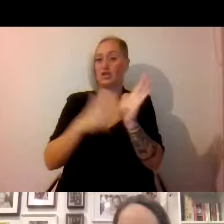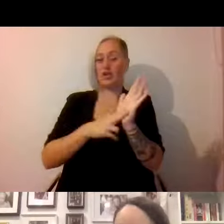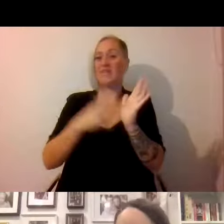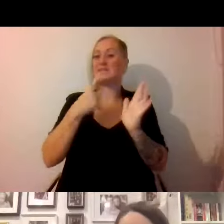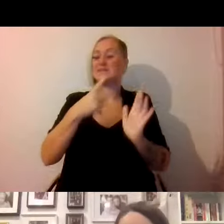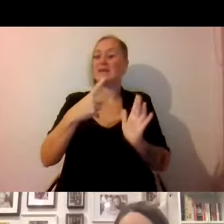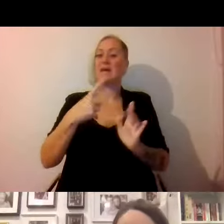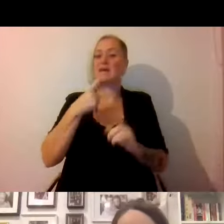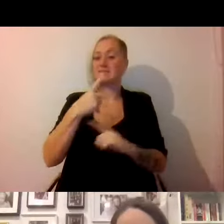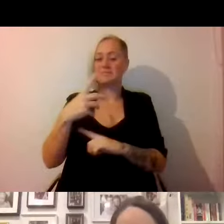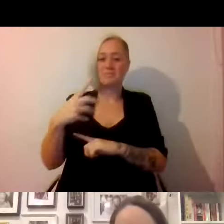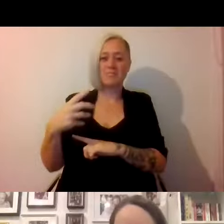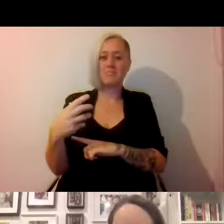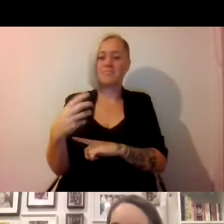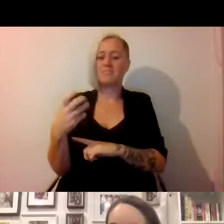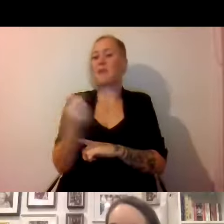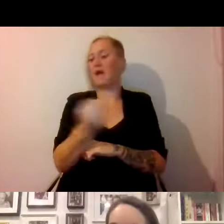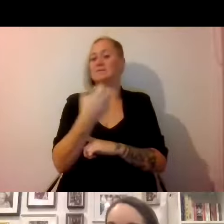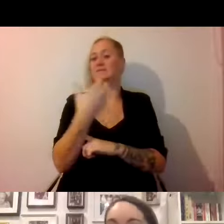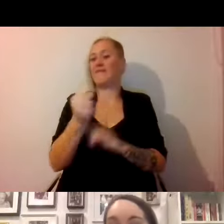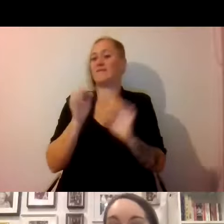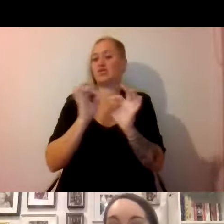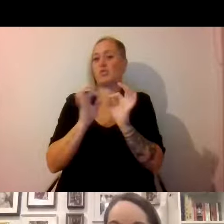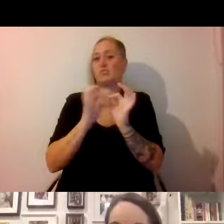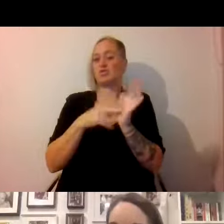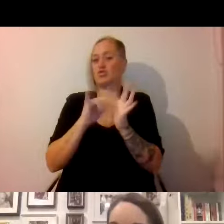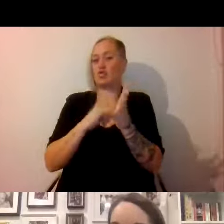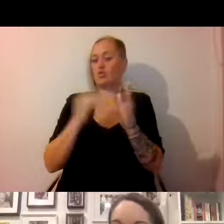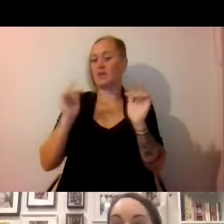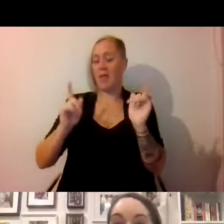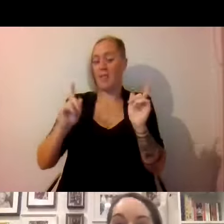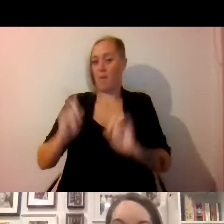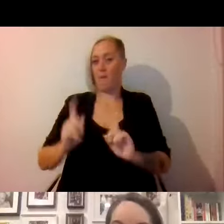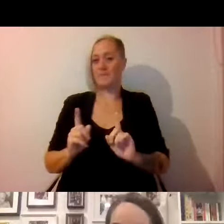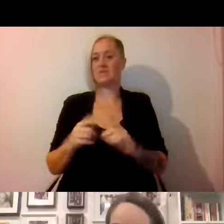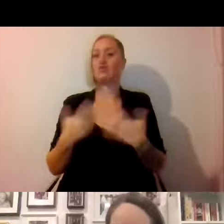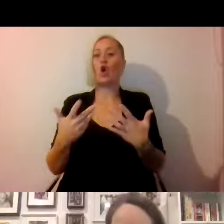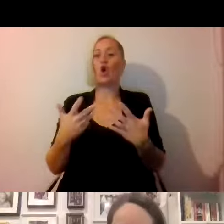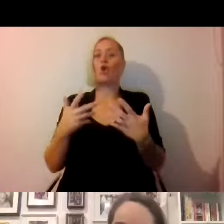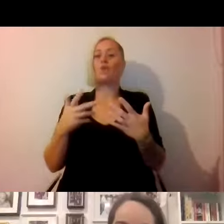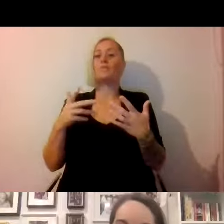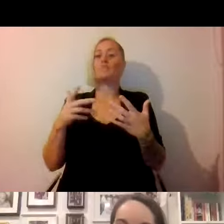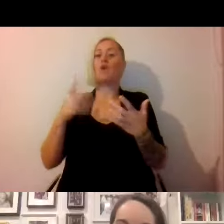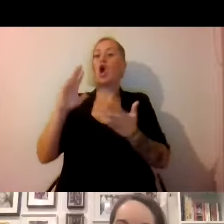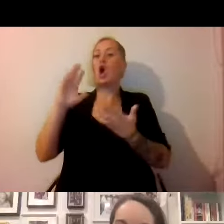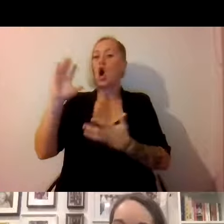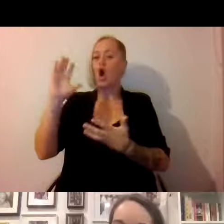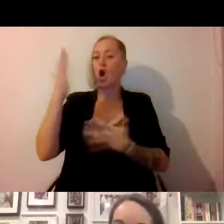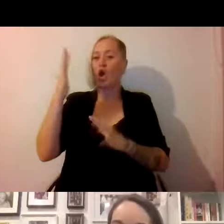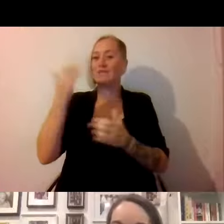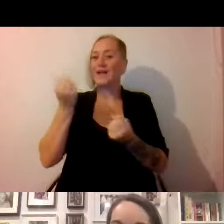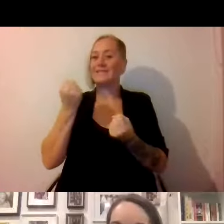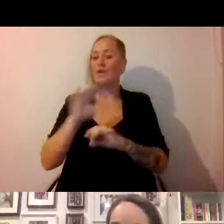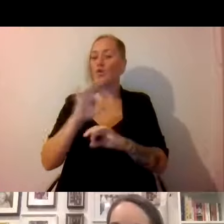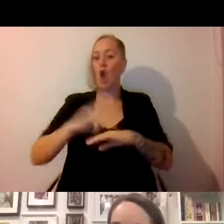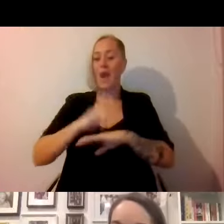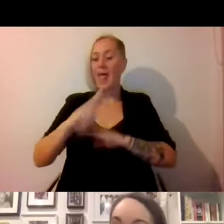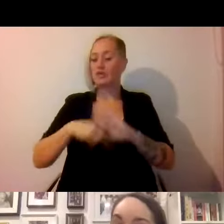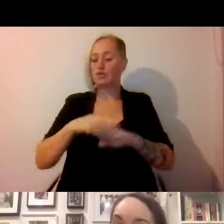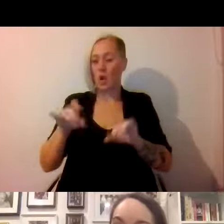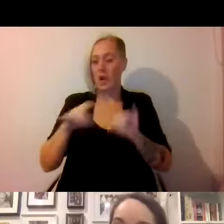And while this is exclusionary, it's not surprising given that AUSLAN is still not a national language. The Australian government recognised it